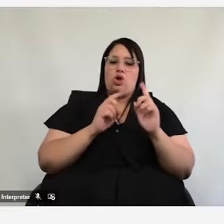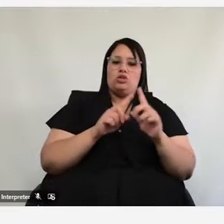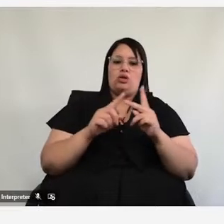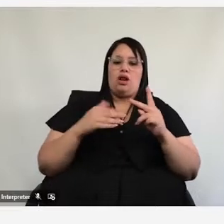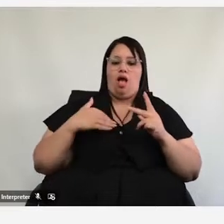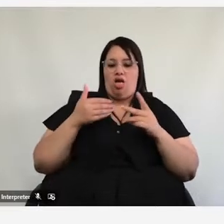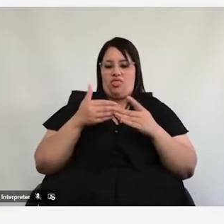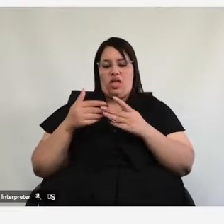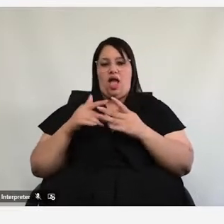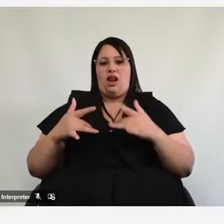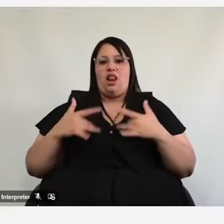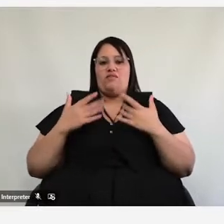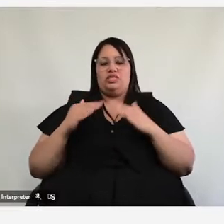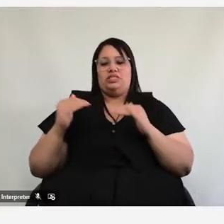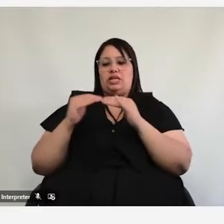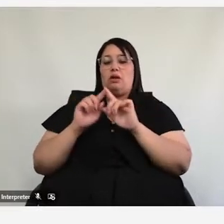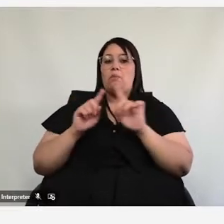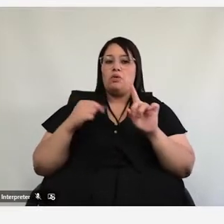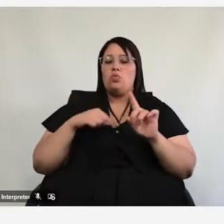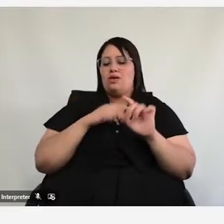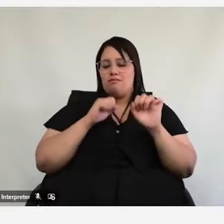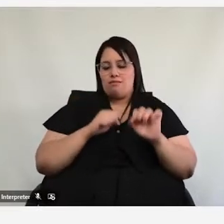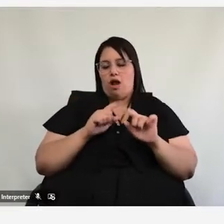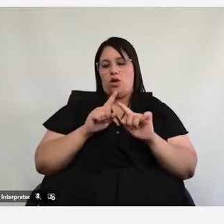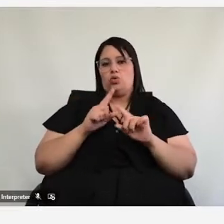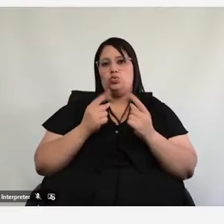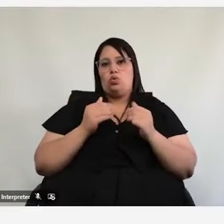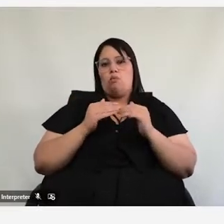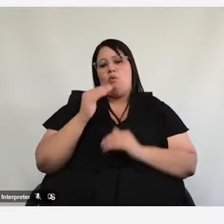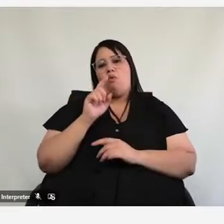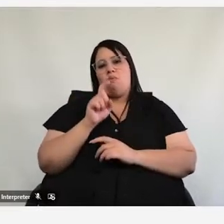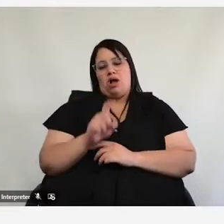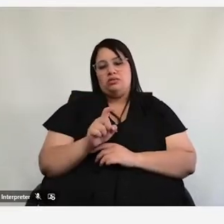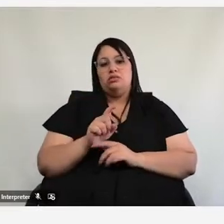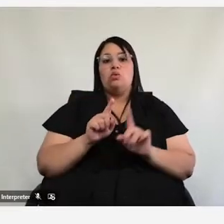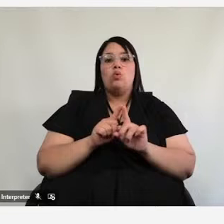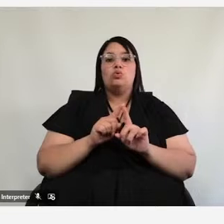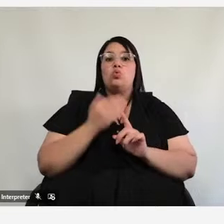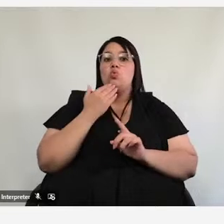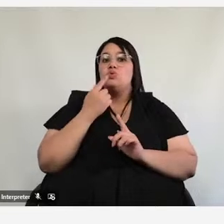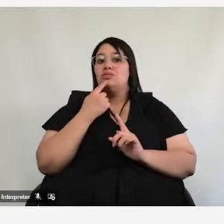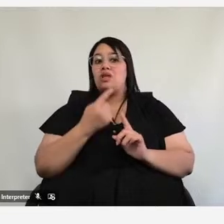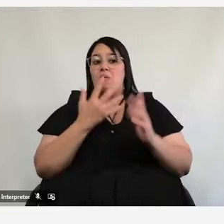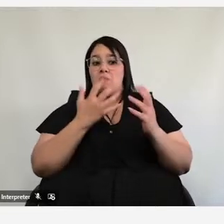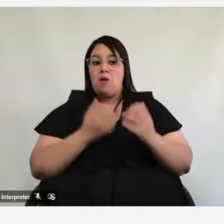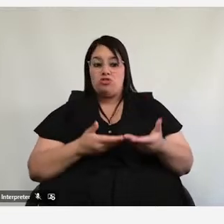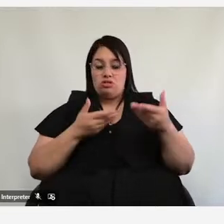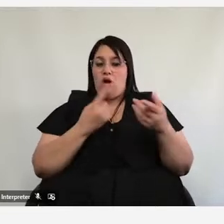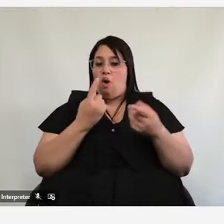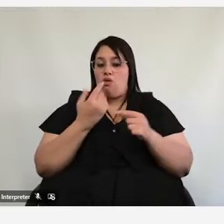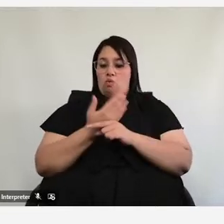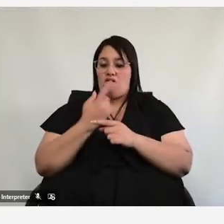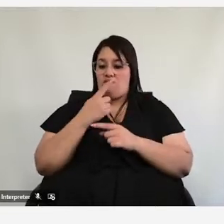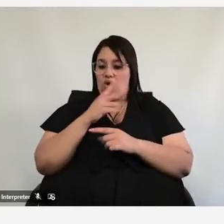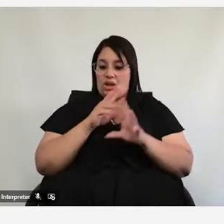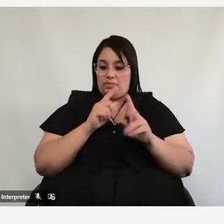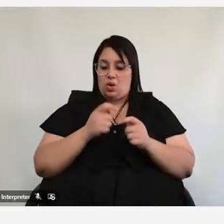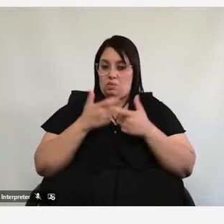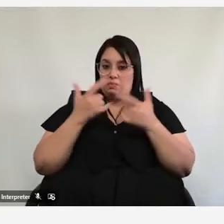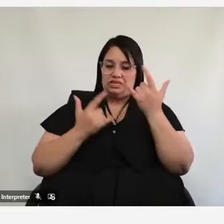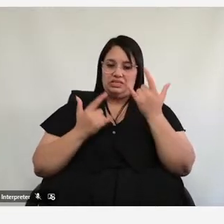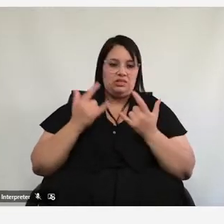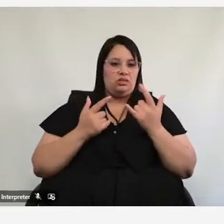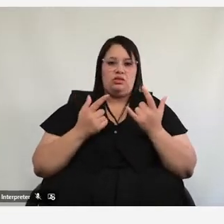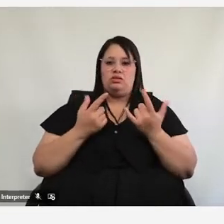living standards. But we can and we must do more. To those who say that this budget only works for Cape Town and big cities, this